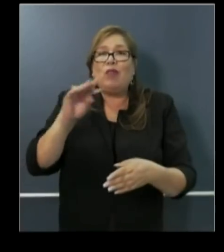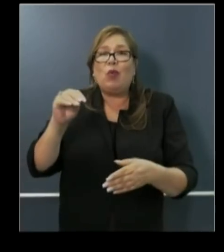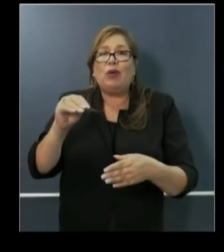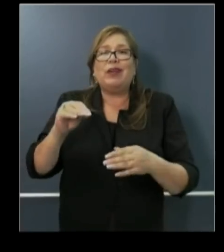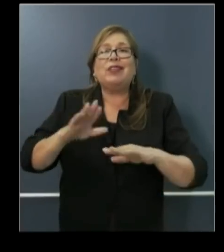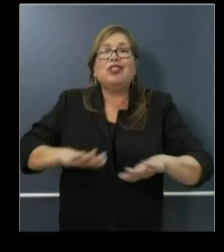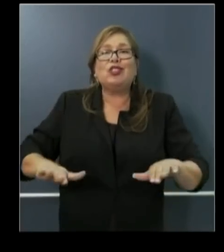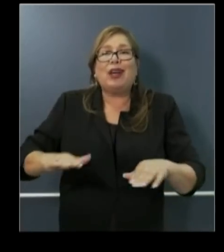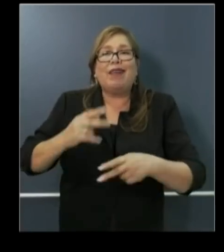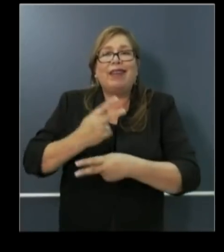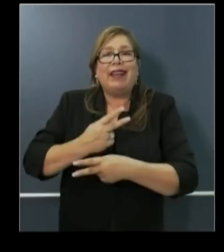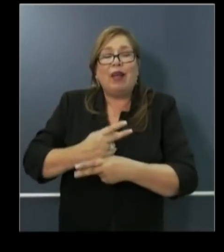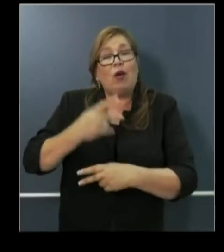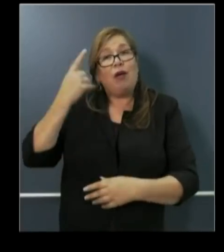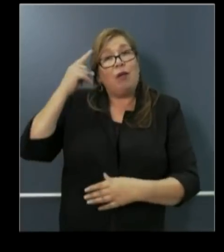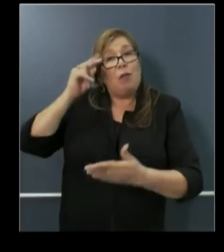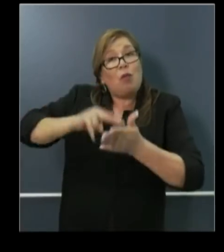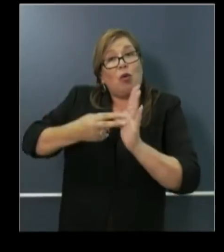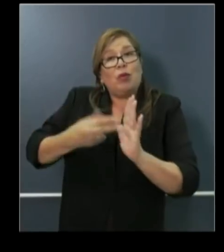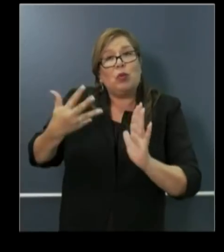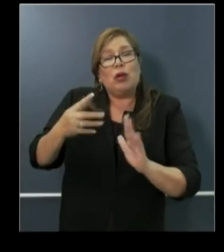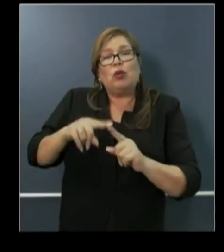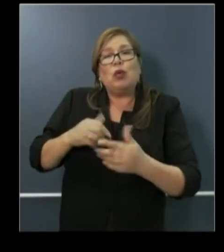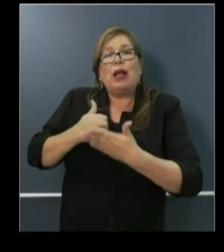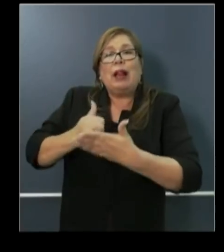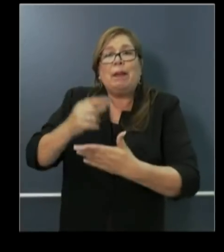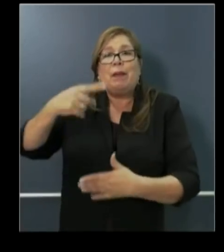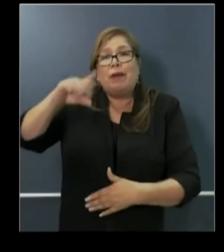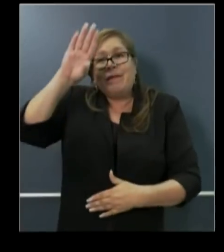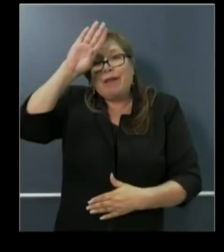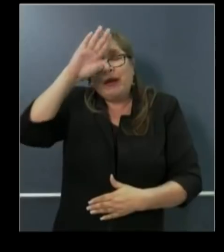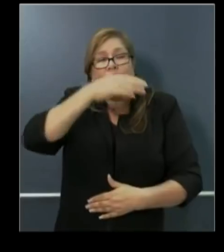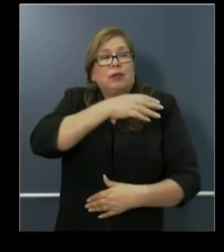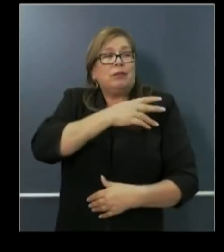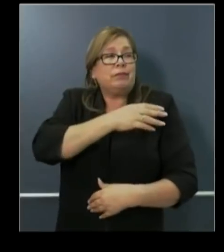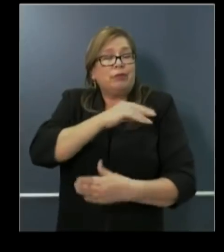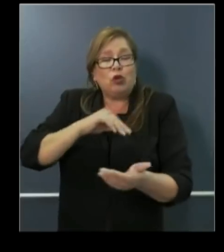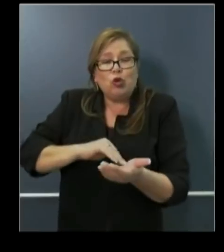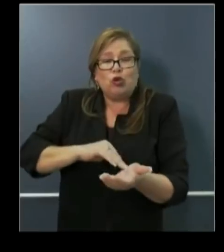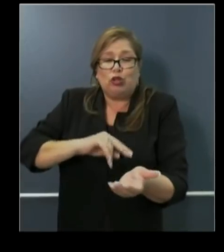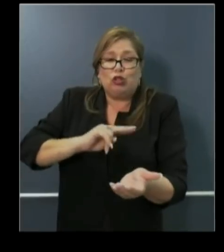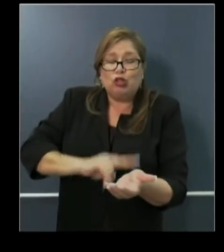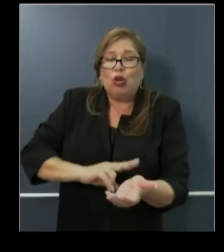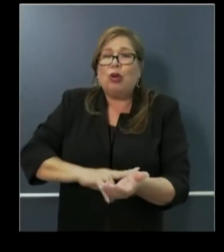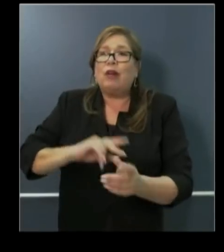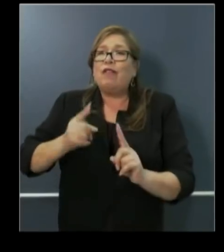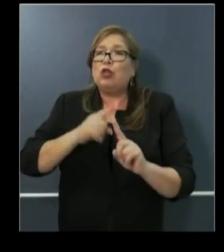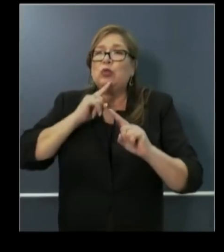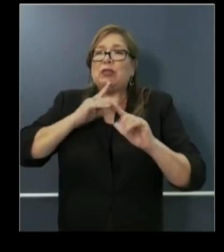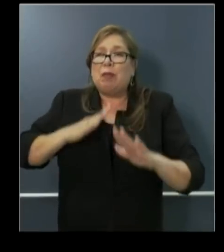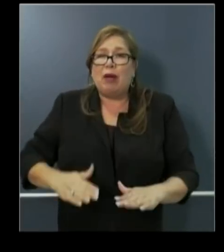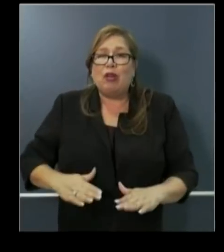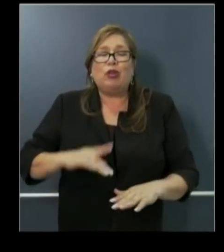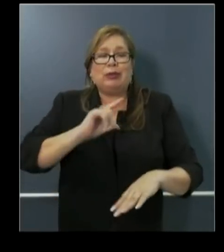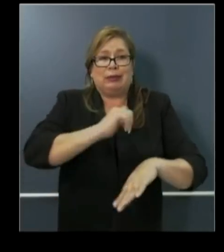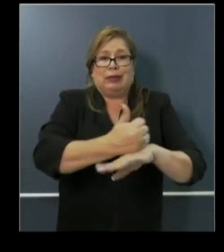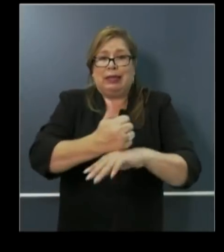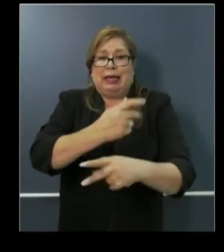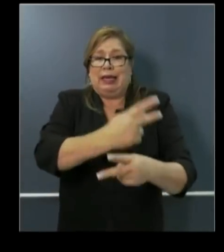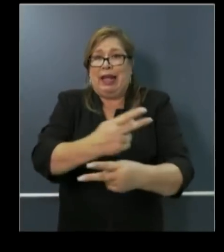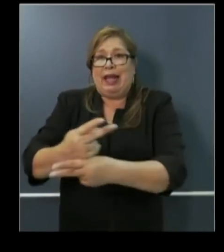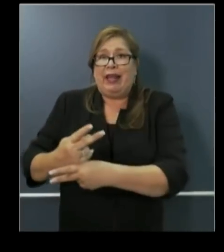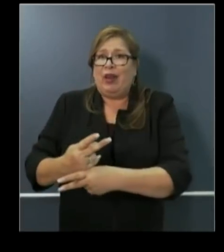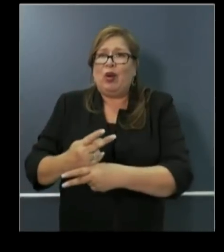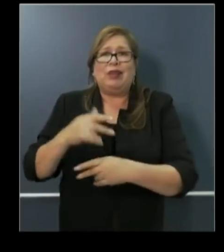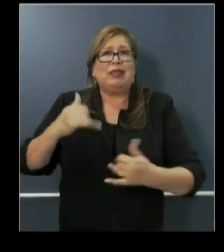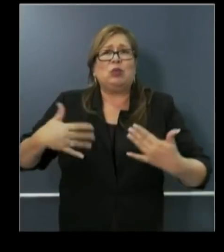children of first responders and other essential workers. San Francisco's done the same. This is a strong need throughout the